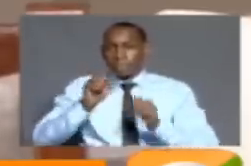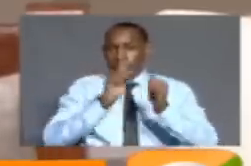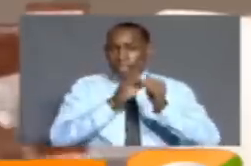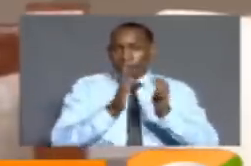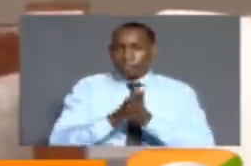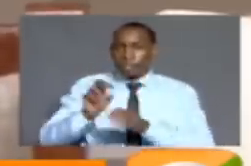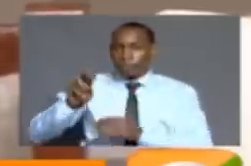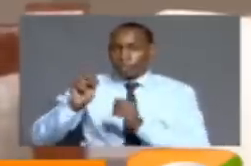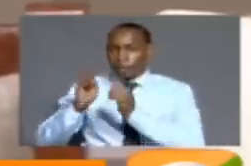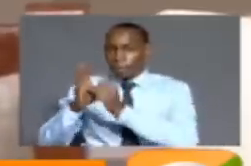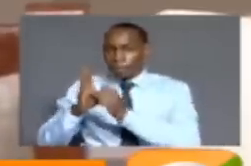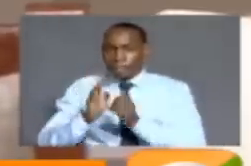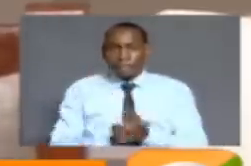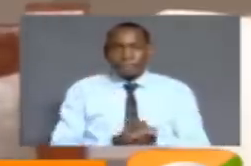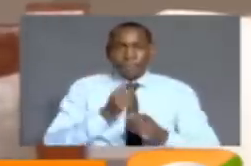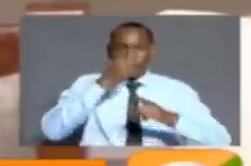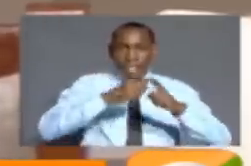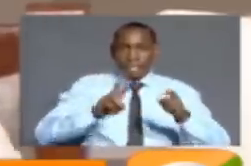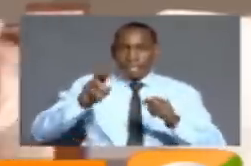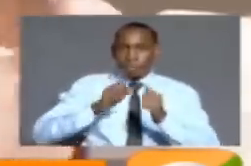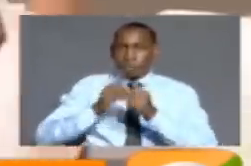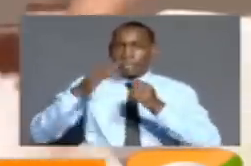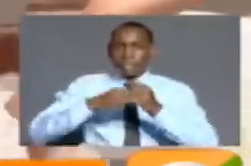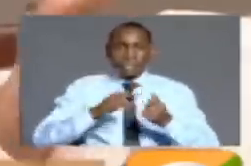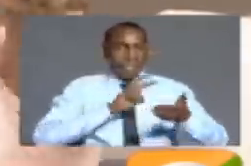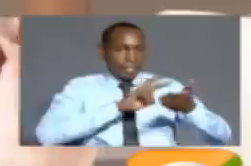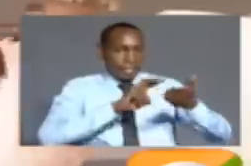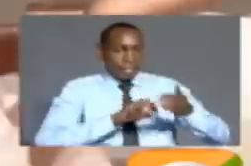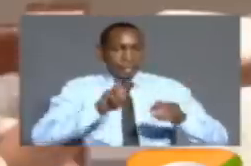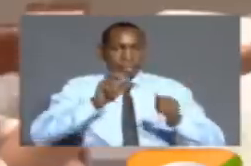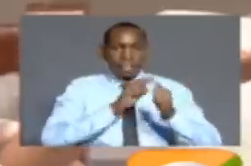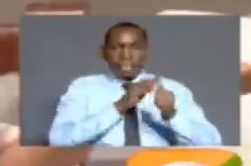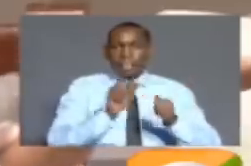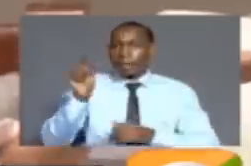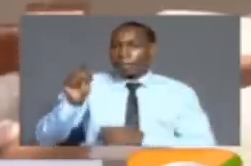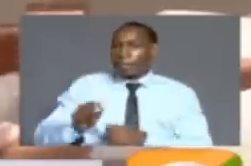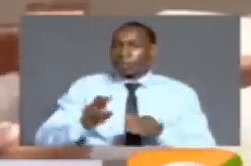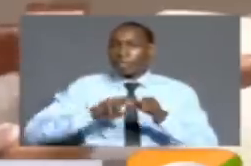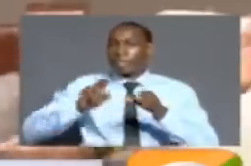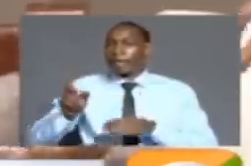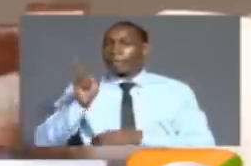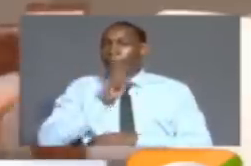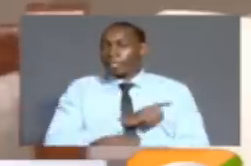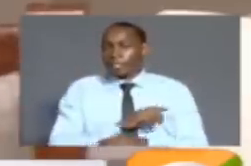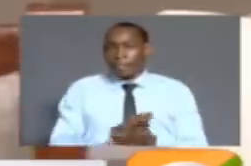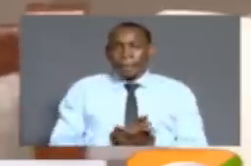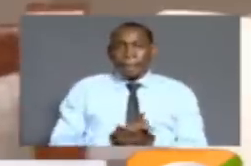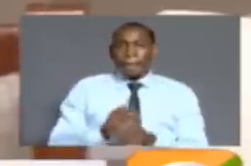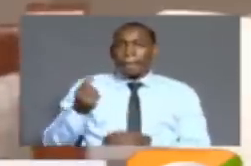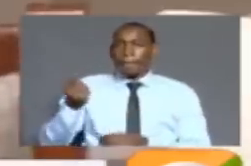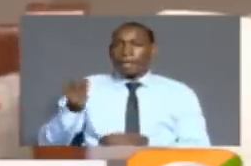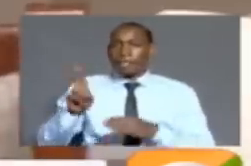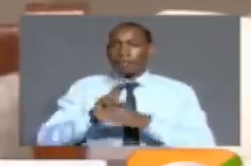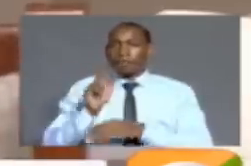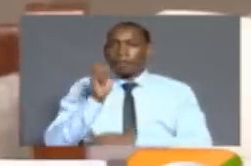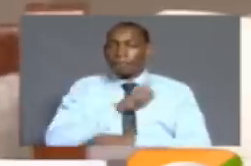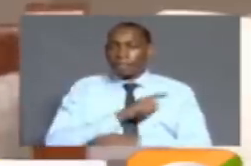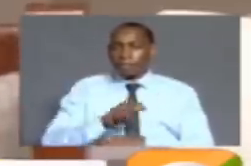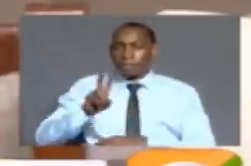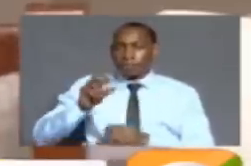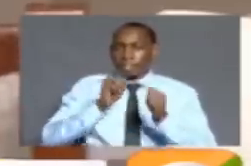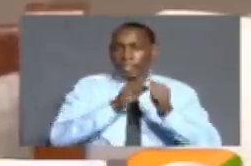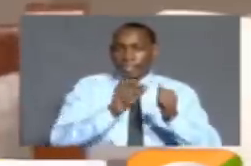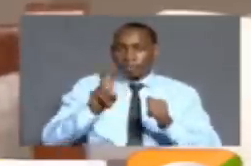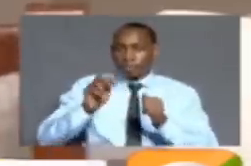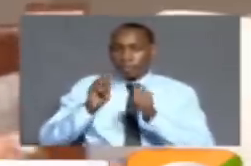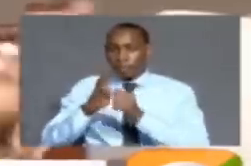2013, 2014. Yep. So when it's 2018 and I'm looking at 2013, that guy is long gone. He's long gone. You know what I'm saying? Yeah, money has been spent. He's done it probably 2013,